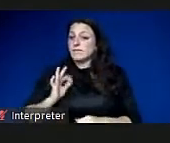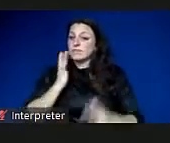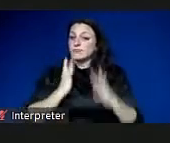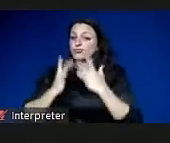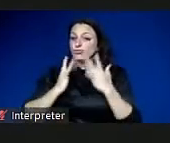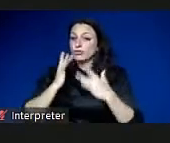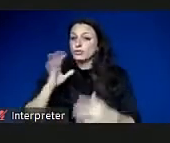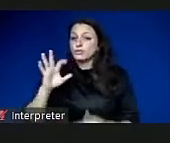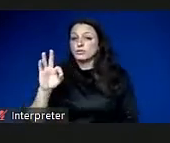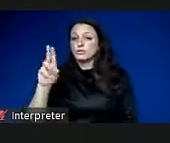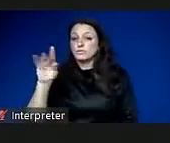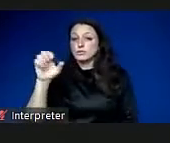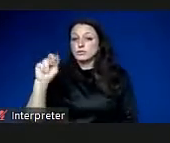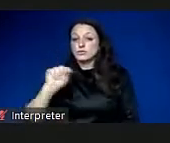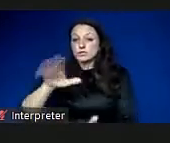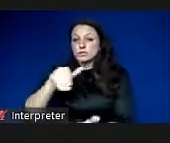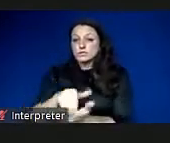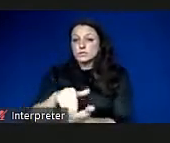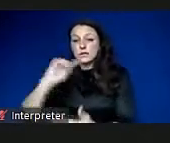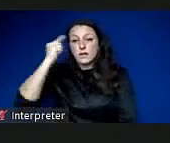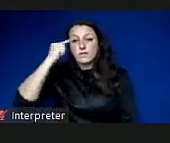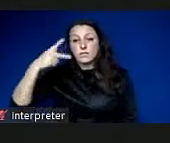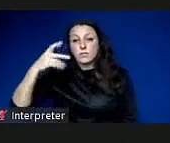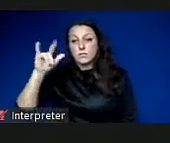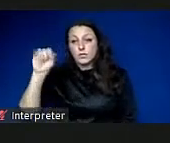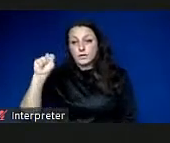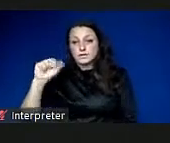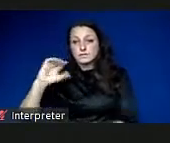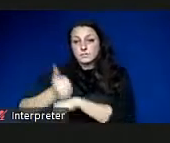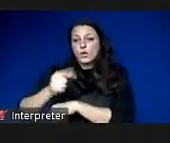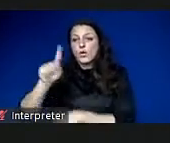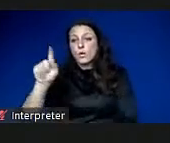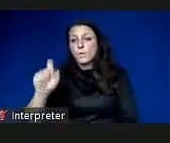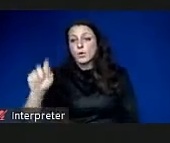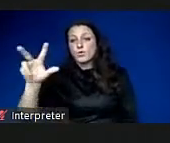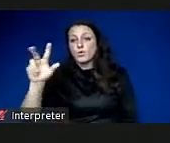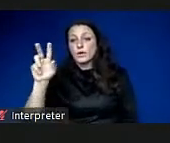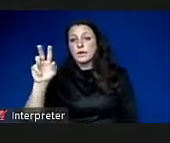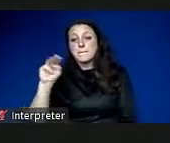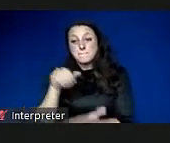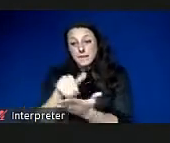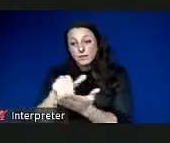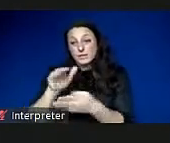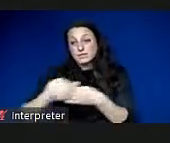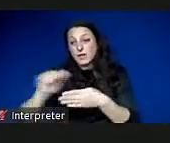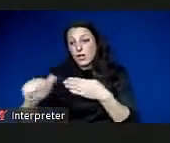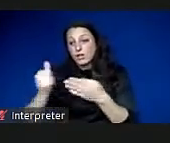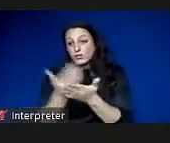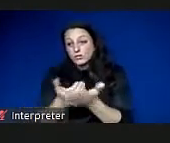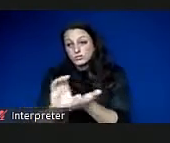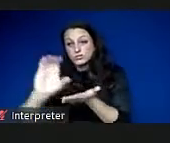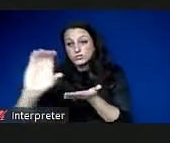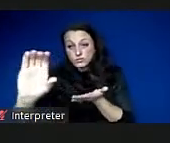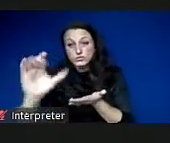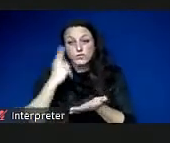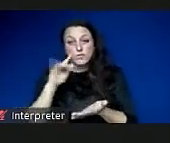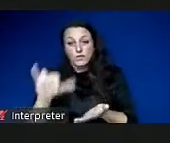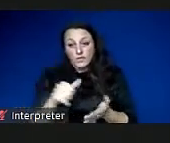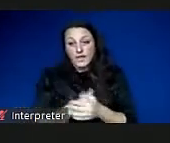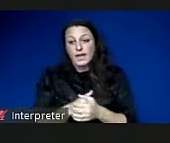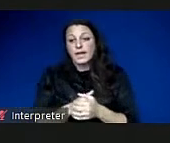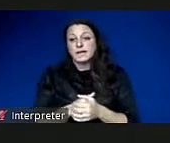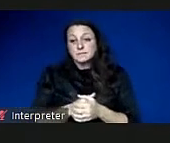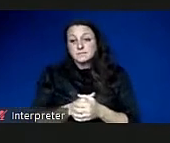center. Governor Polis secured $1.3 million in funding to directly fill shifts in these residential